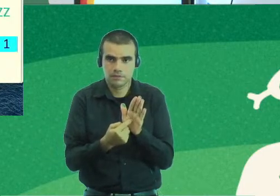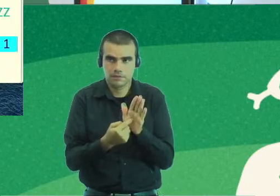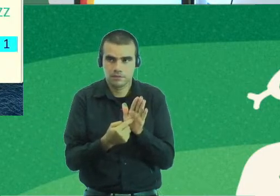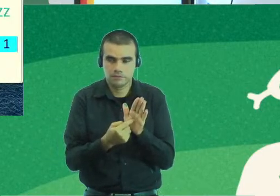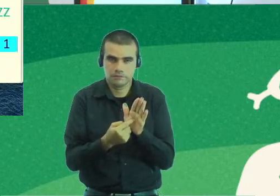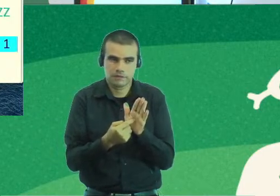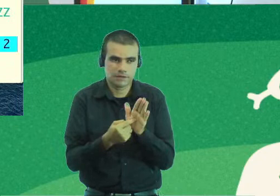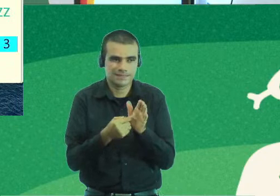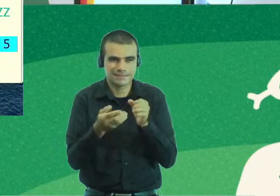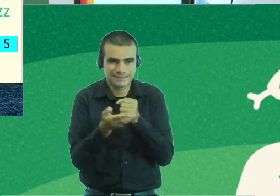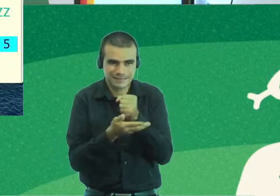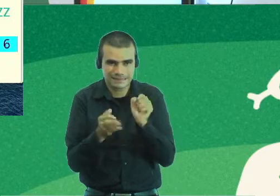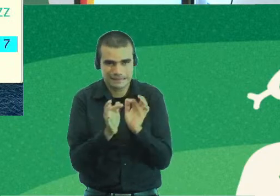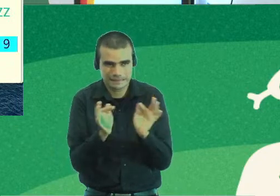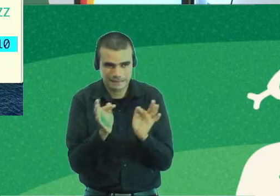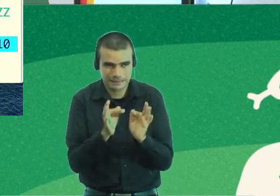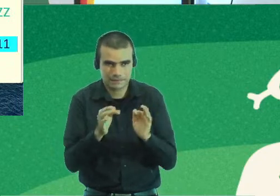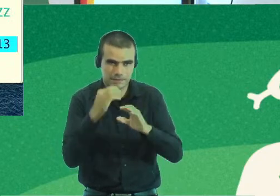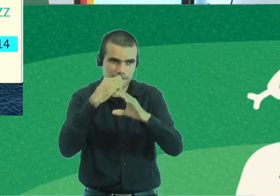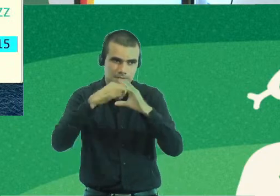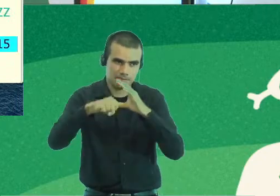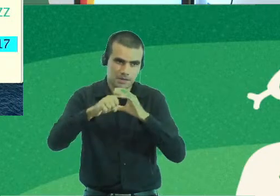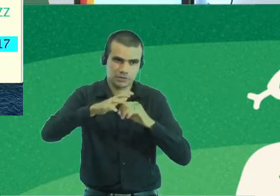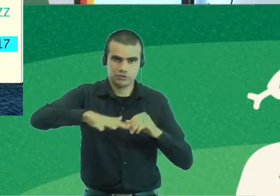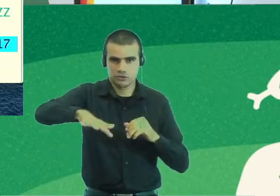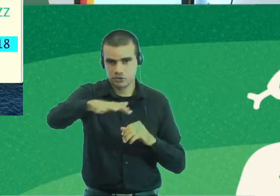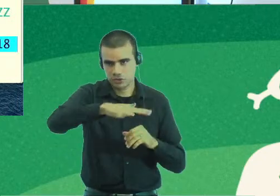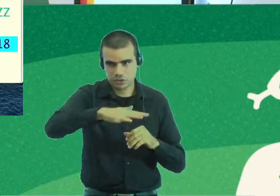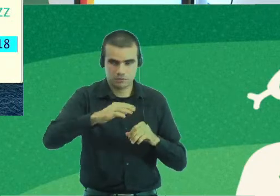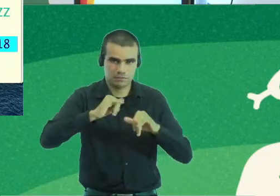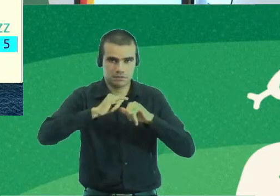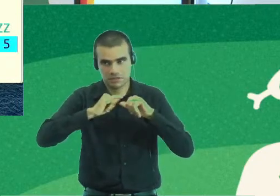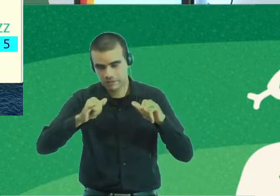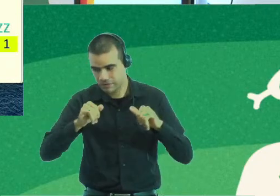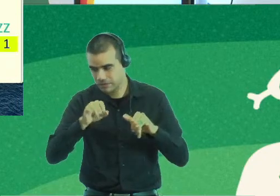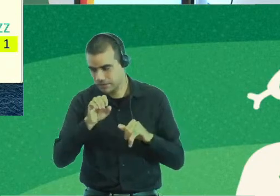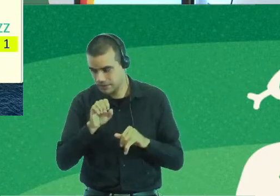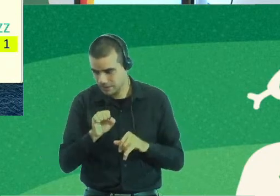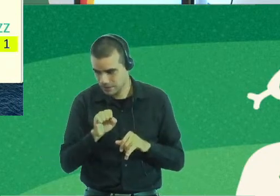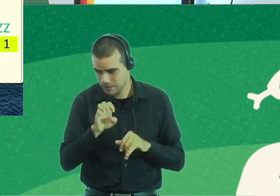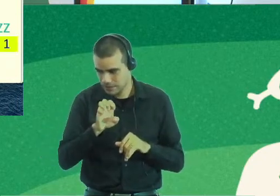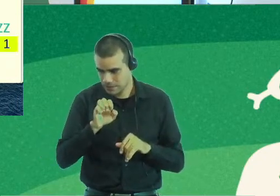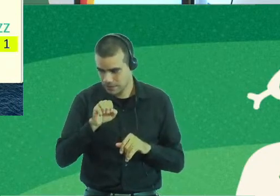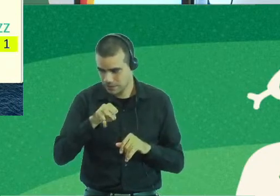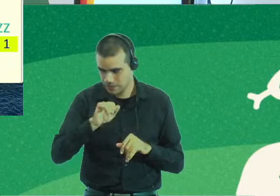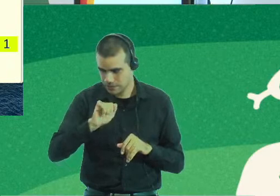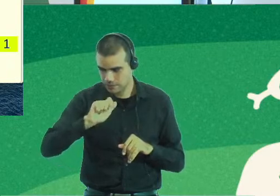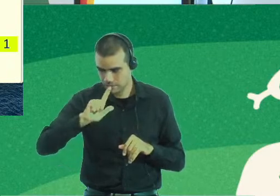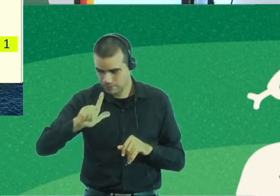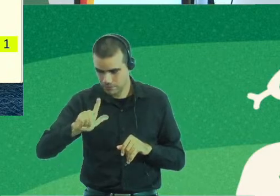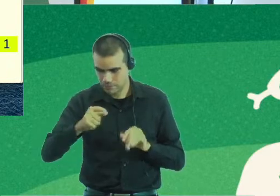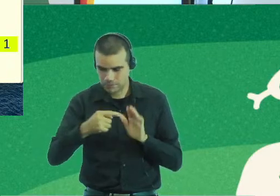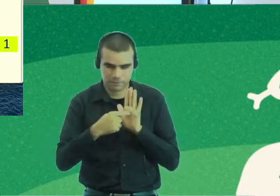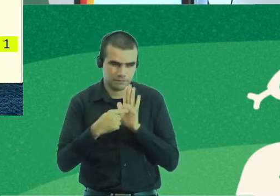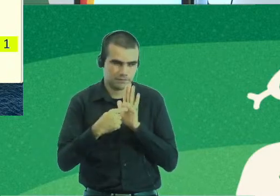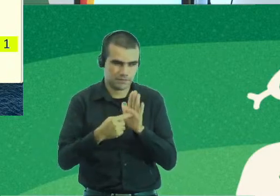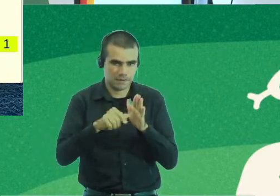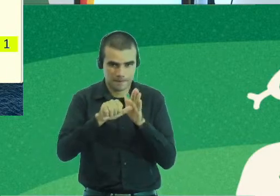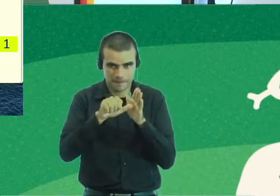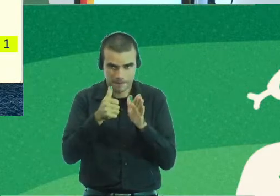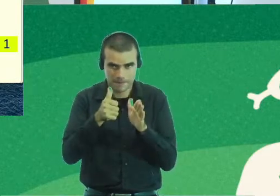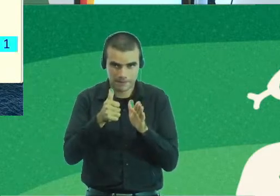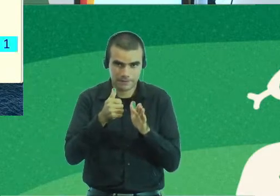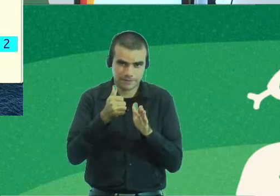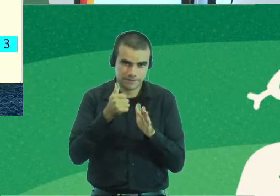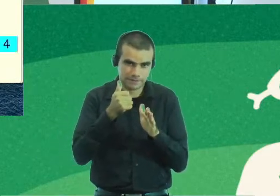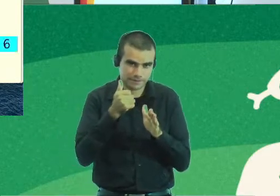general. So I'm going to call this one, I'll just call it send email. And well, first I need to import